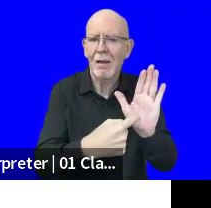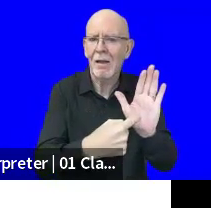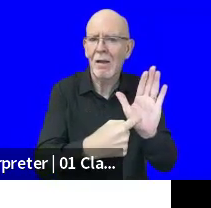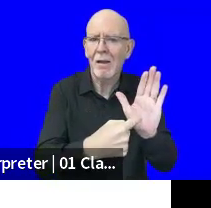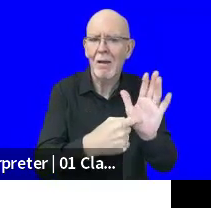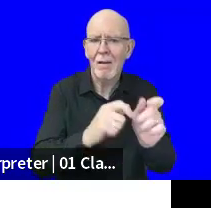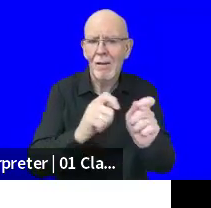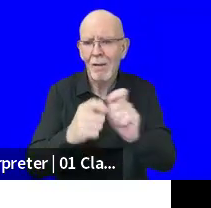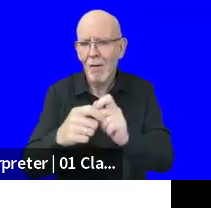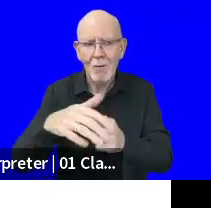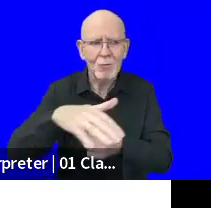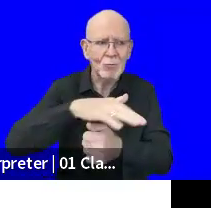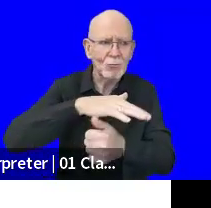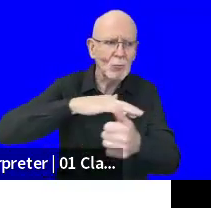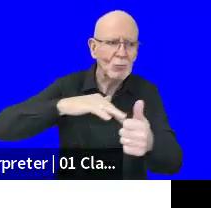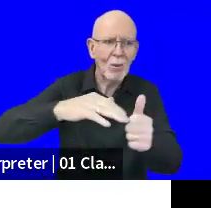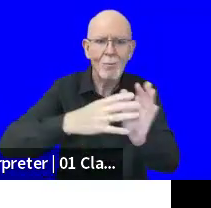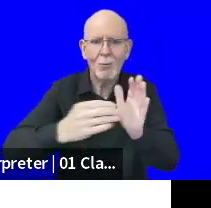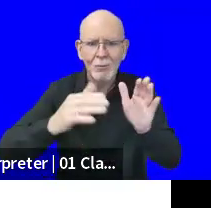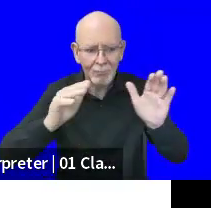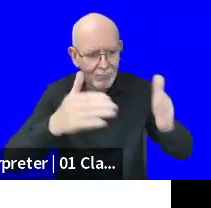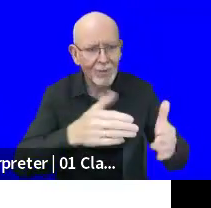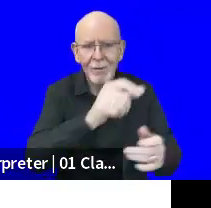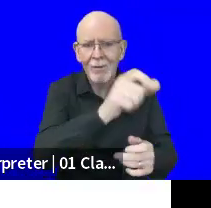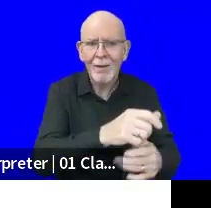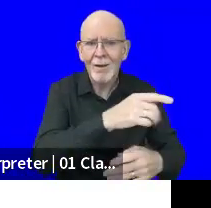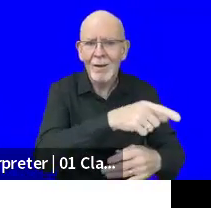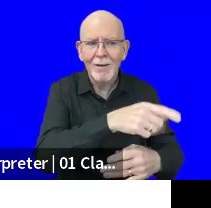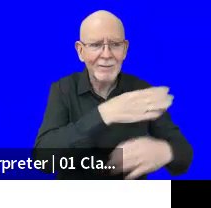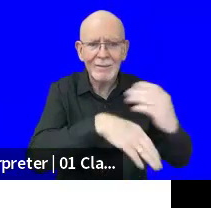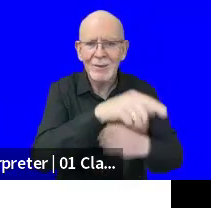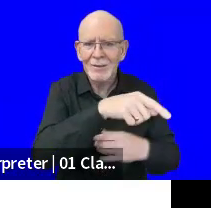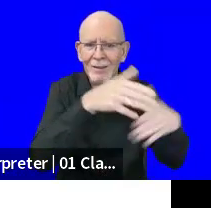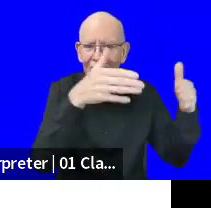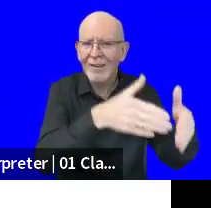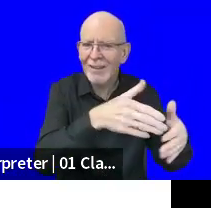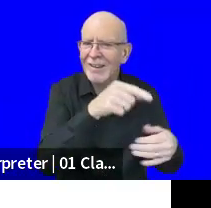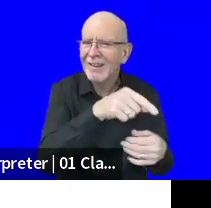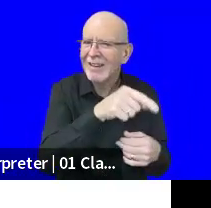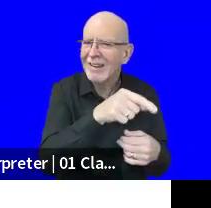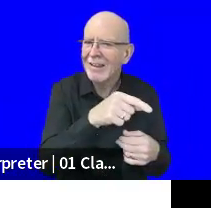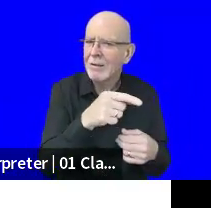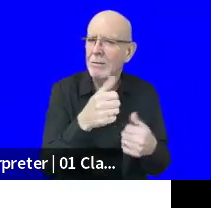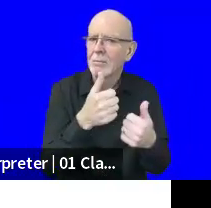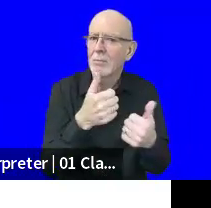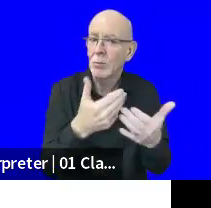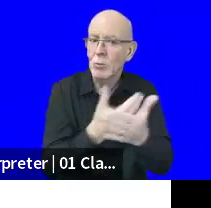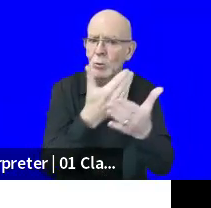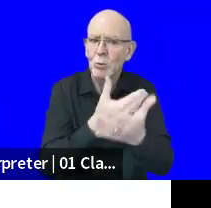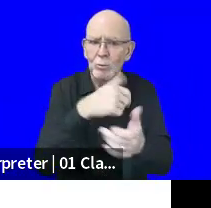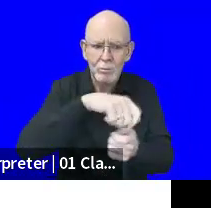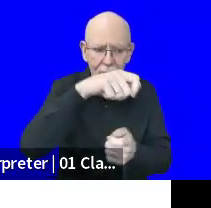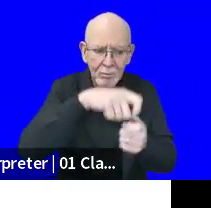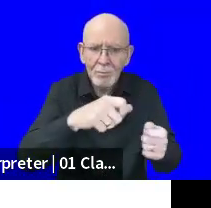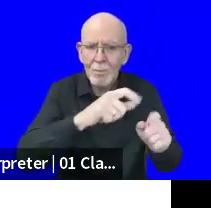status determination system, which will give us a possibility to